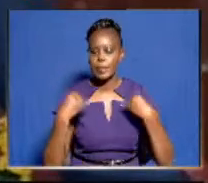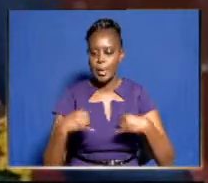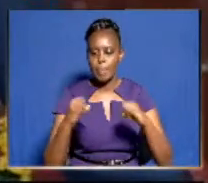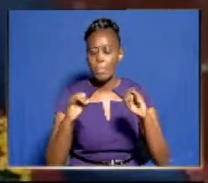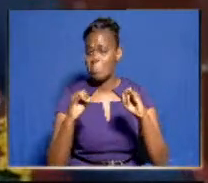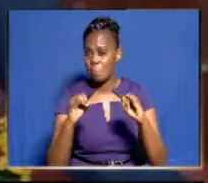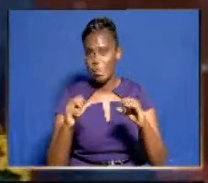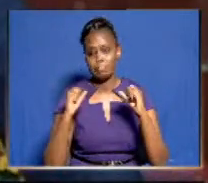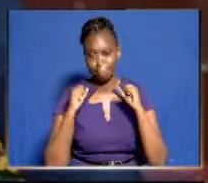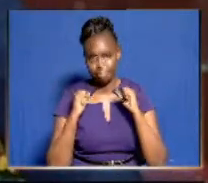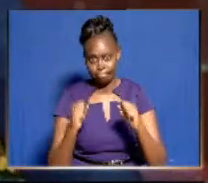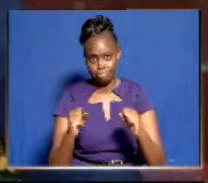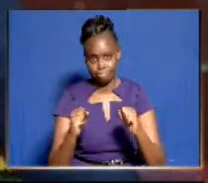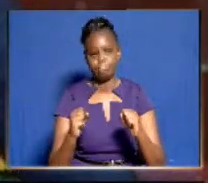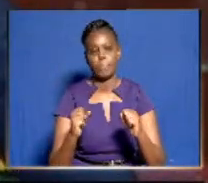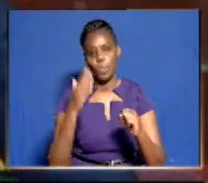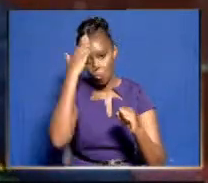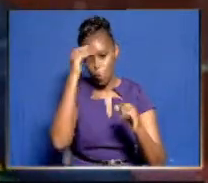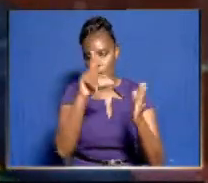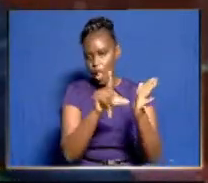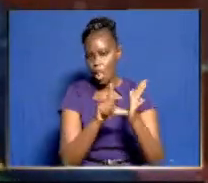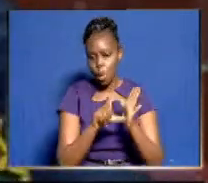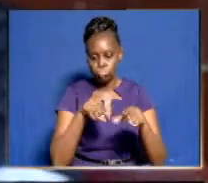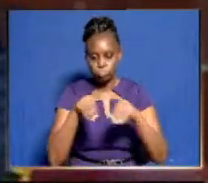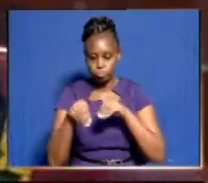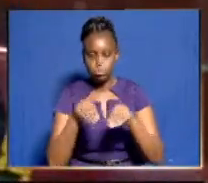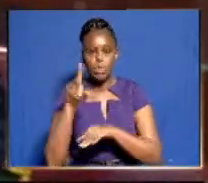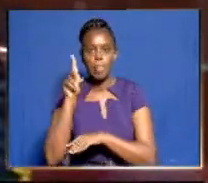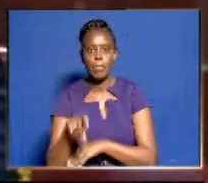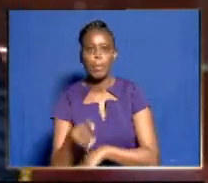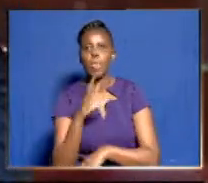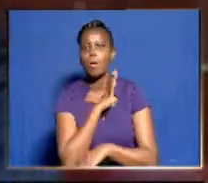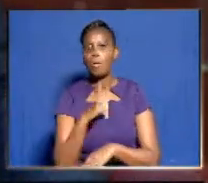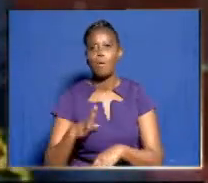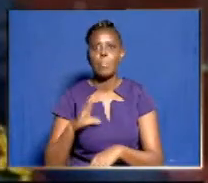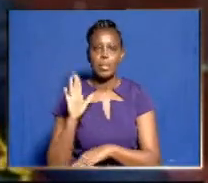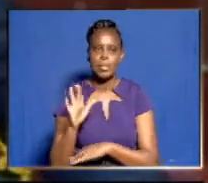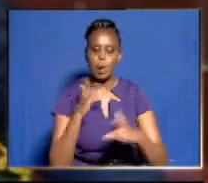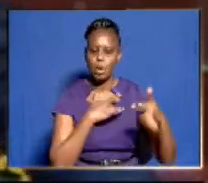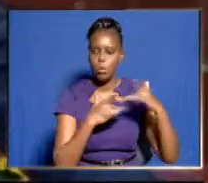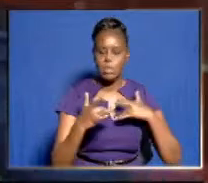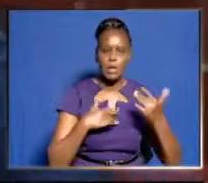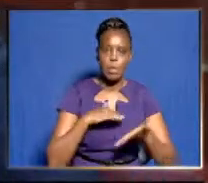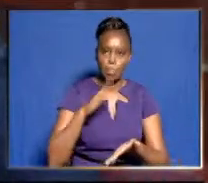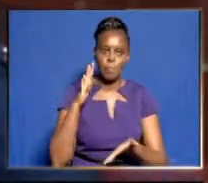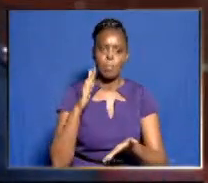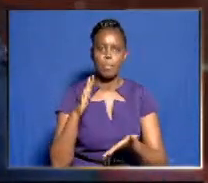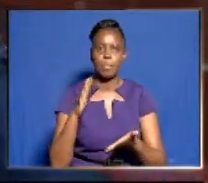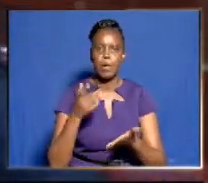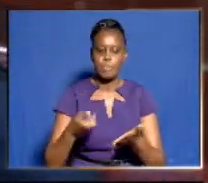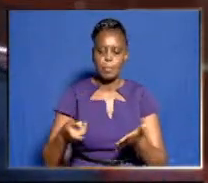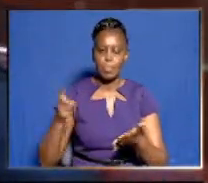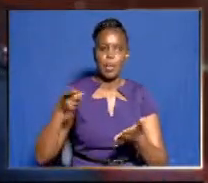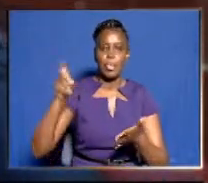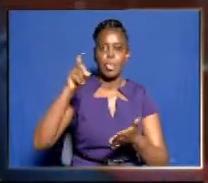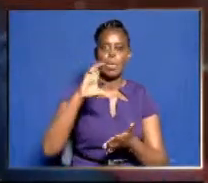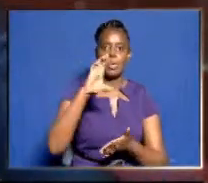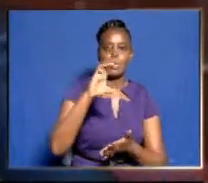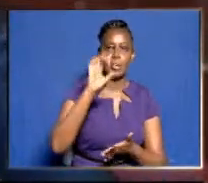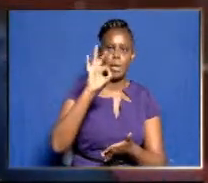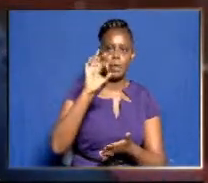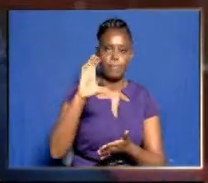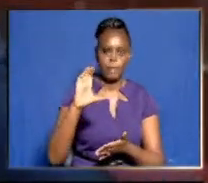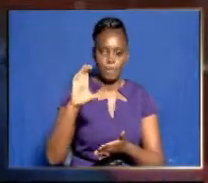implementable if the debt ceiling is not adjusted. The committee is concerned that the increase in CFS